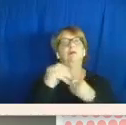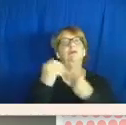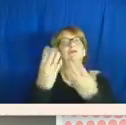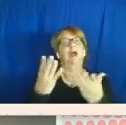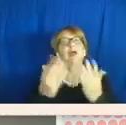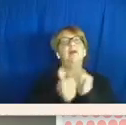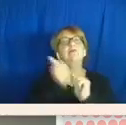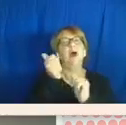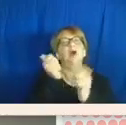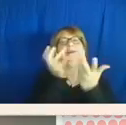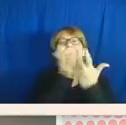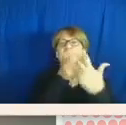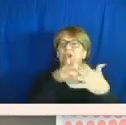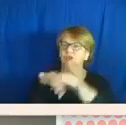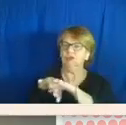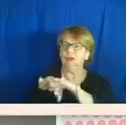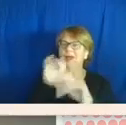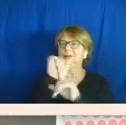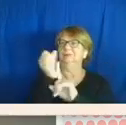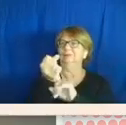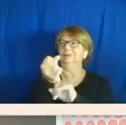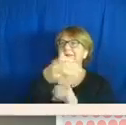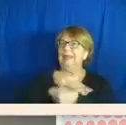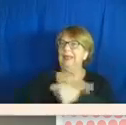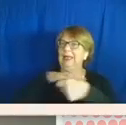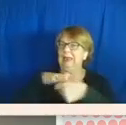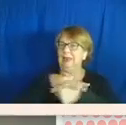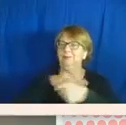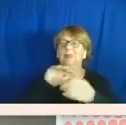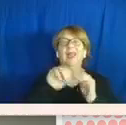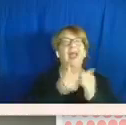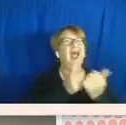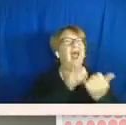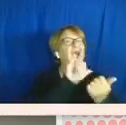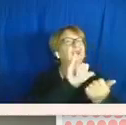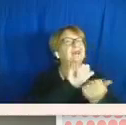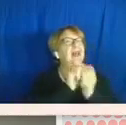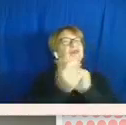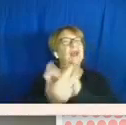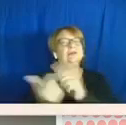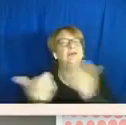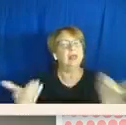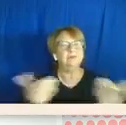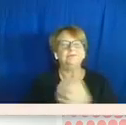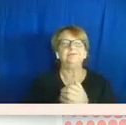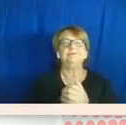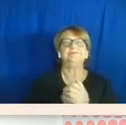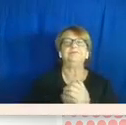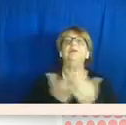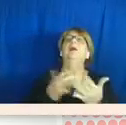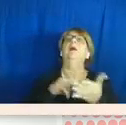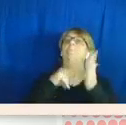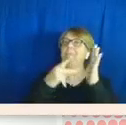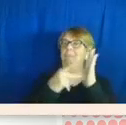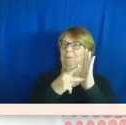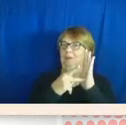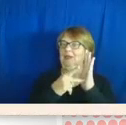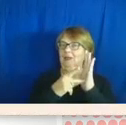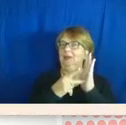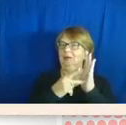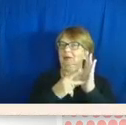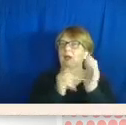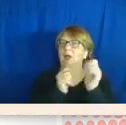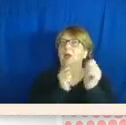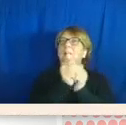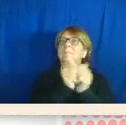integrated setting. And so how does this translate? Next slide. It means in competitive